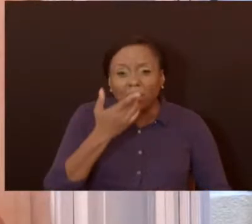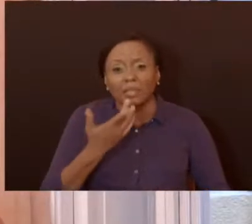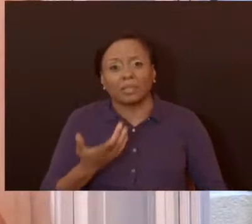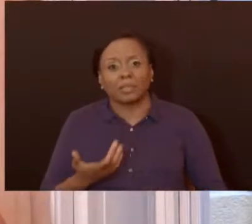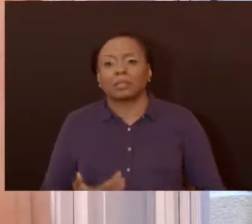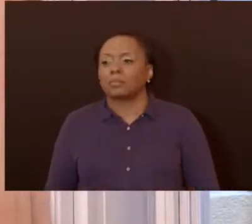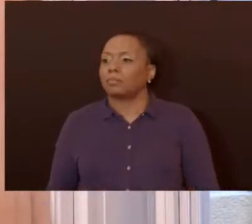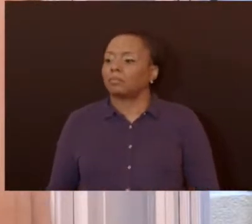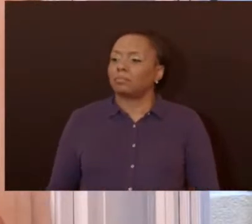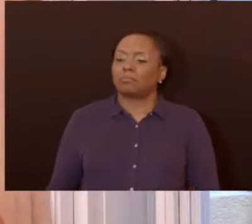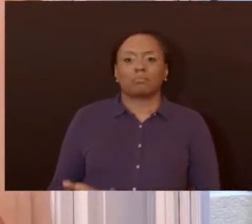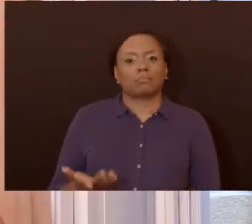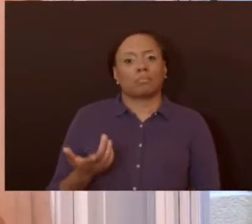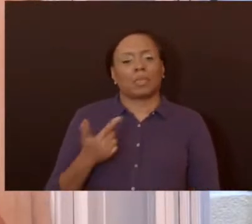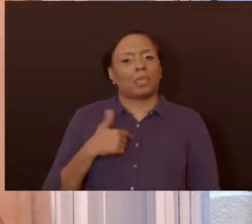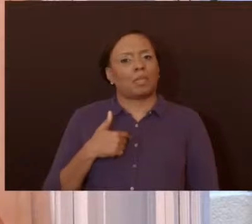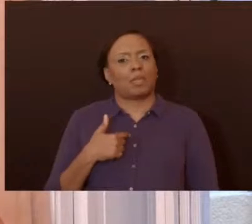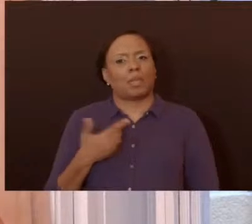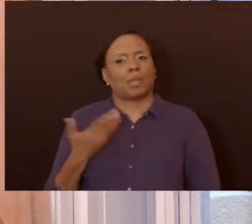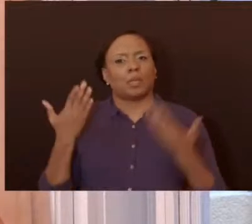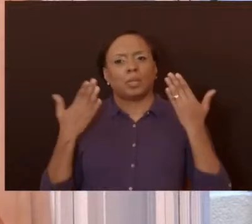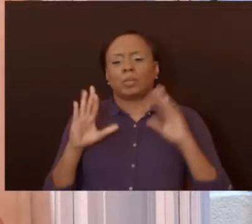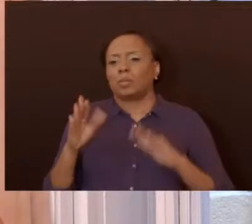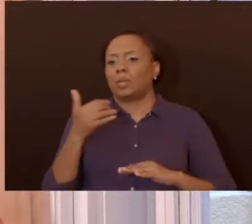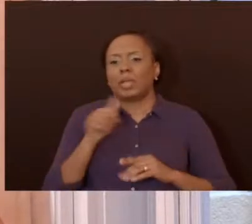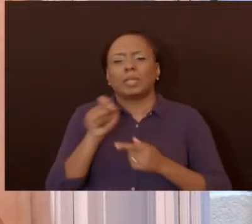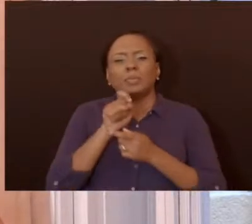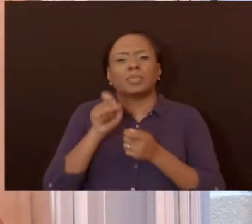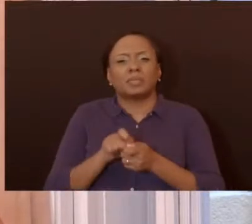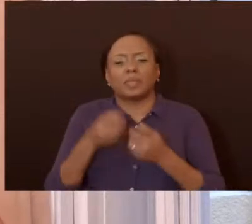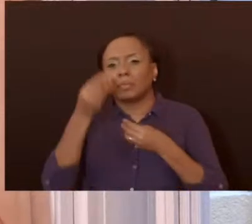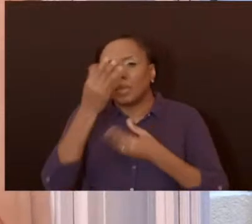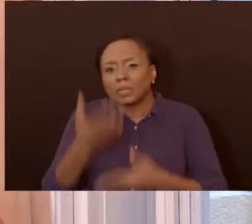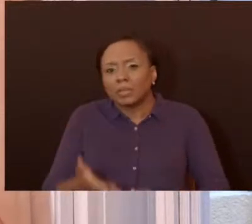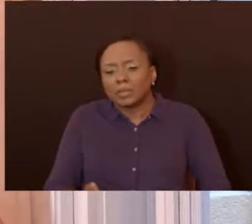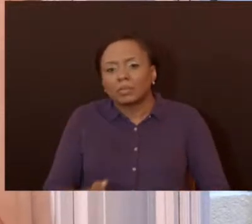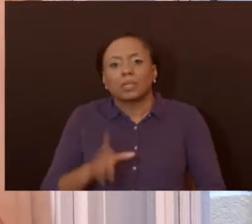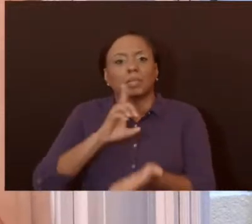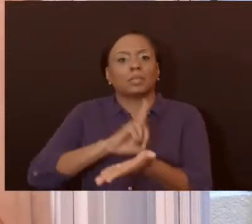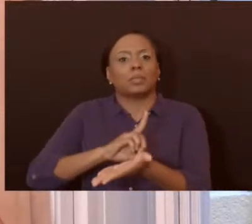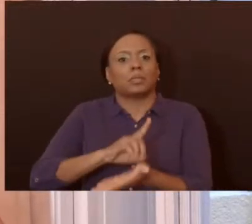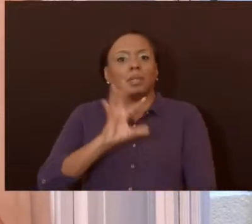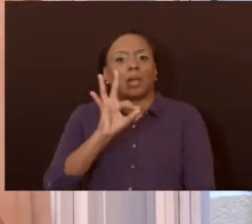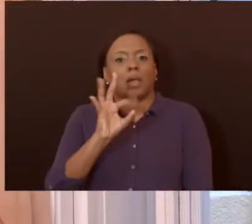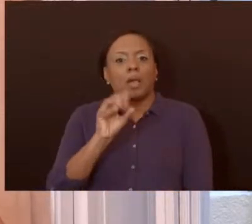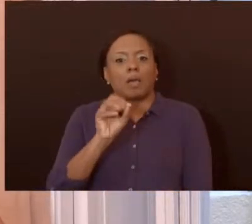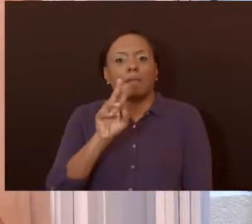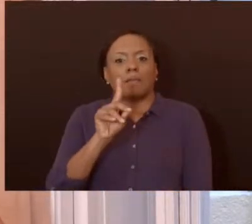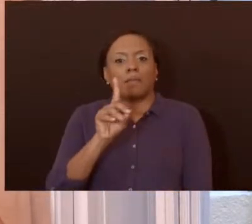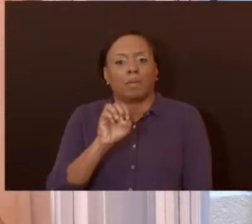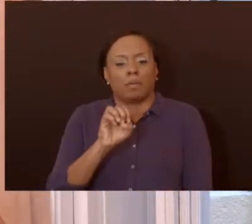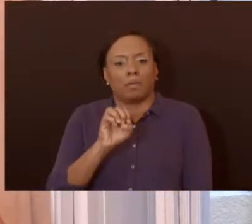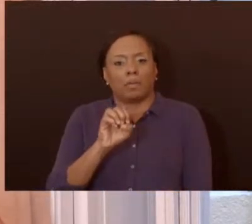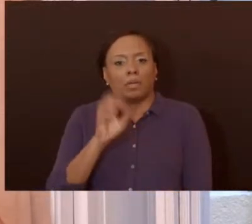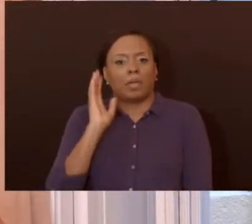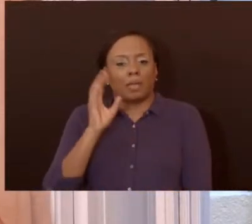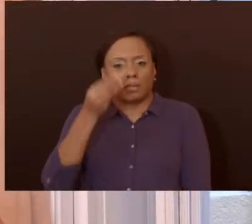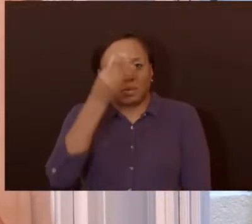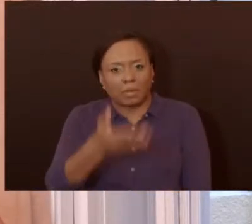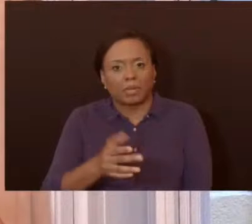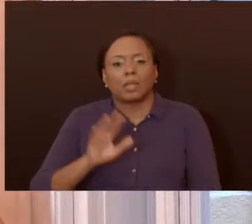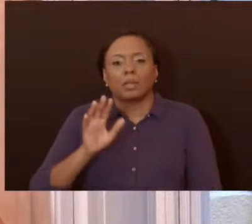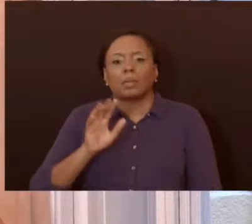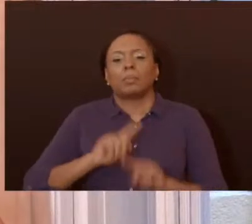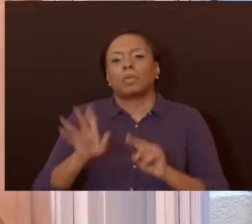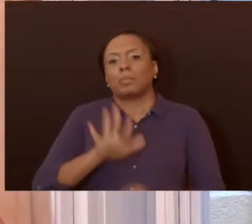I can't give you any exact details. Dr. Ford would have to give you those details, but I can tell you that many of them are presenting with symptoms, about 50%,